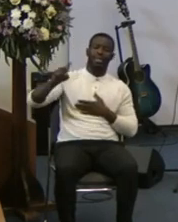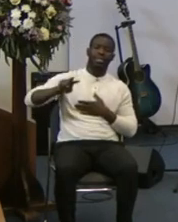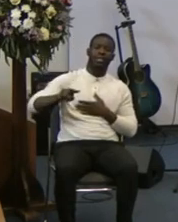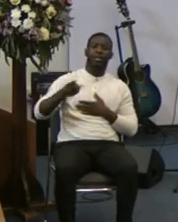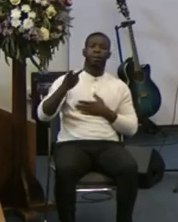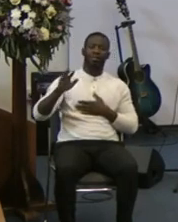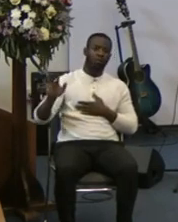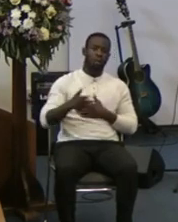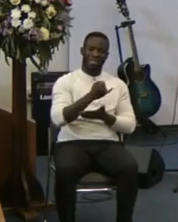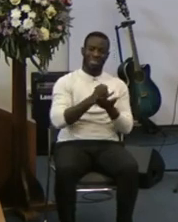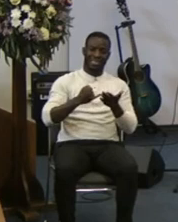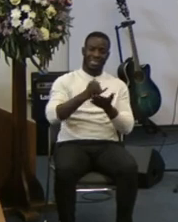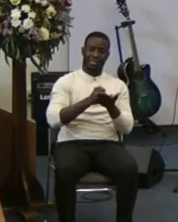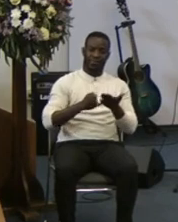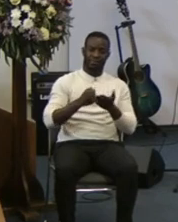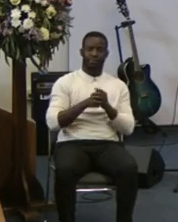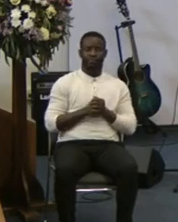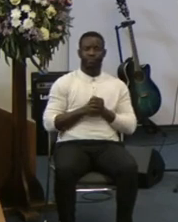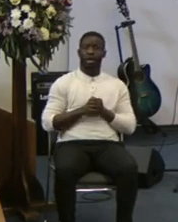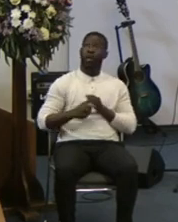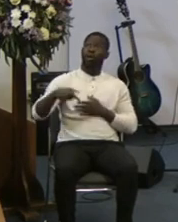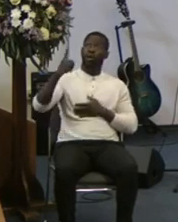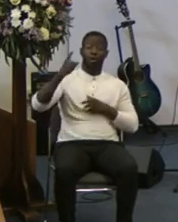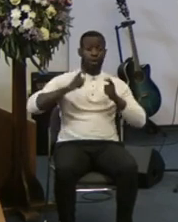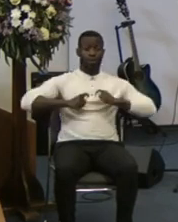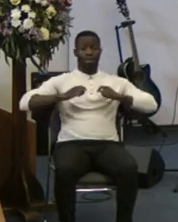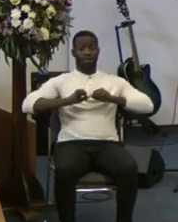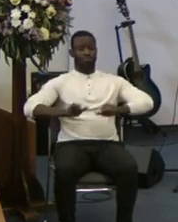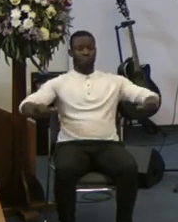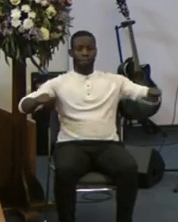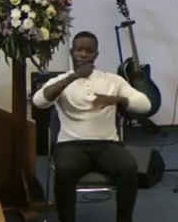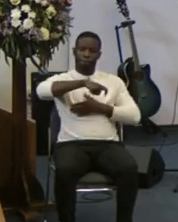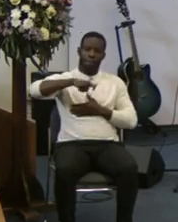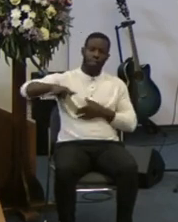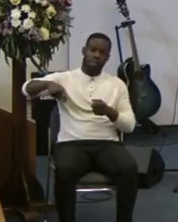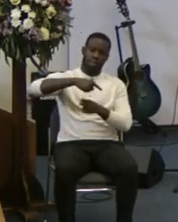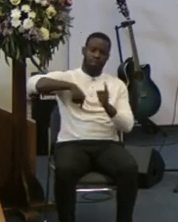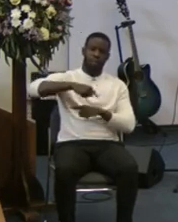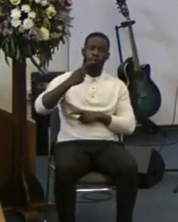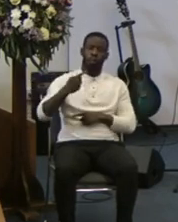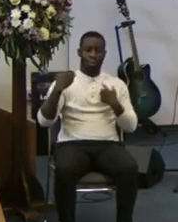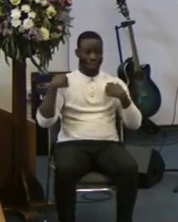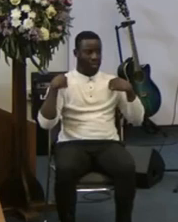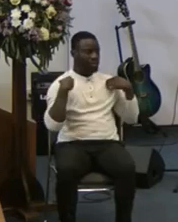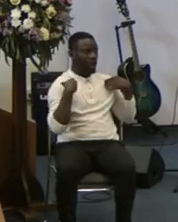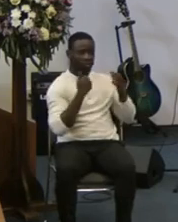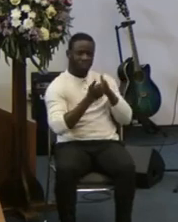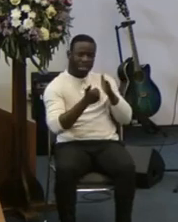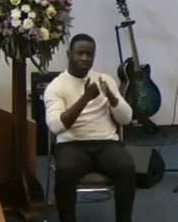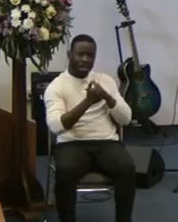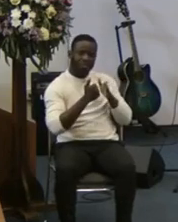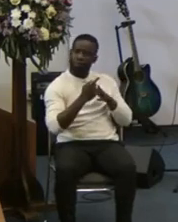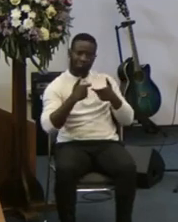for all her sins. God was comforting his people who'd turned their back on him so